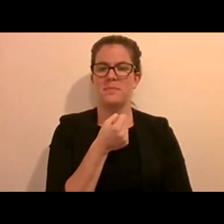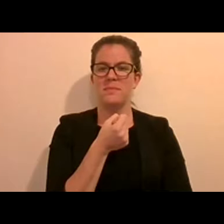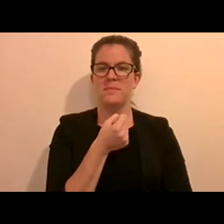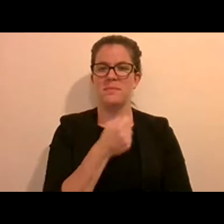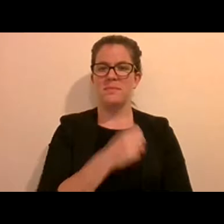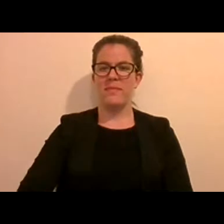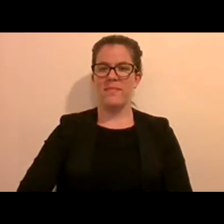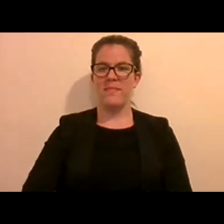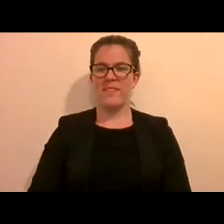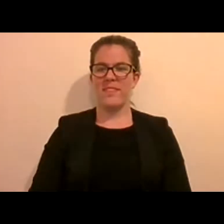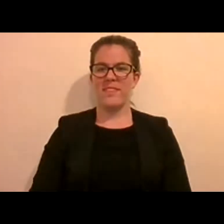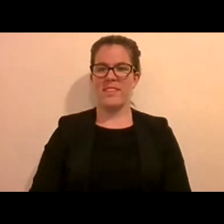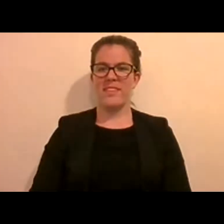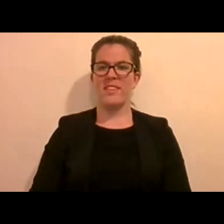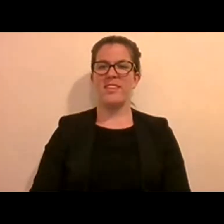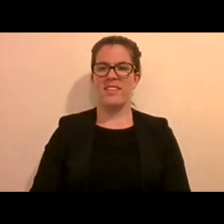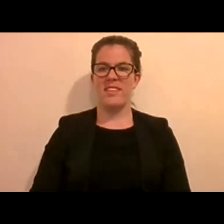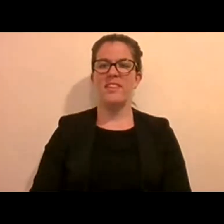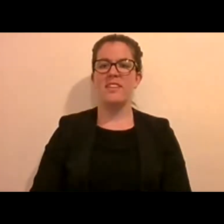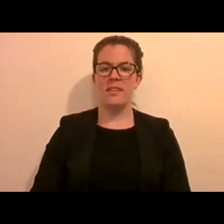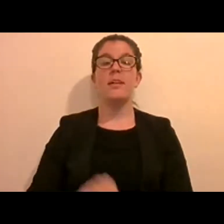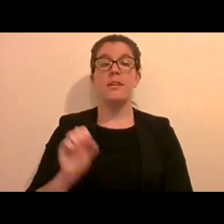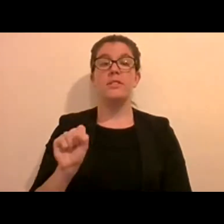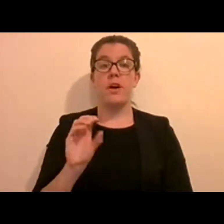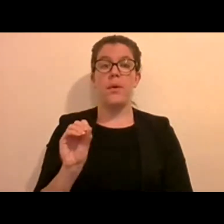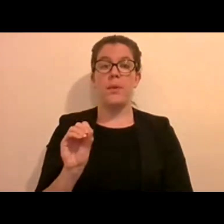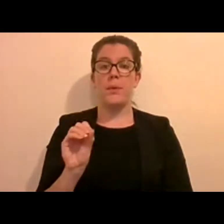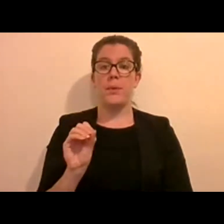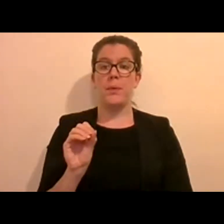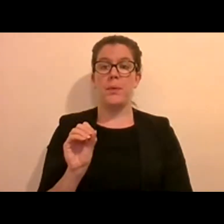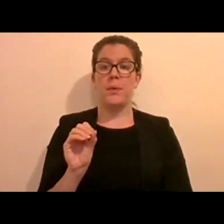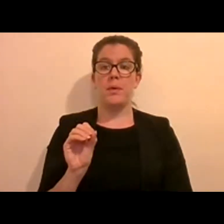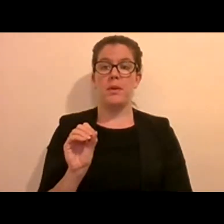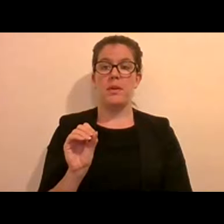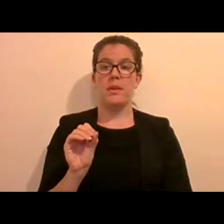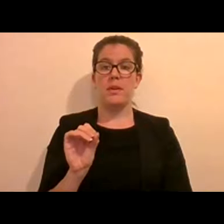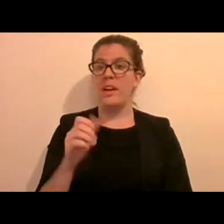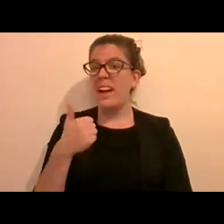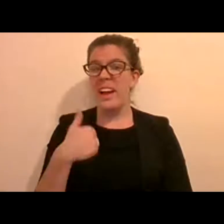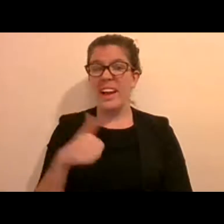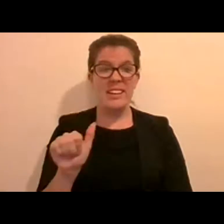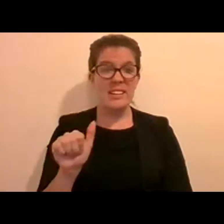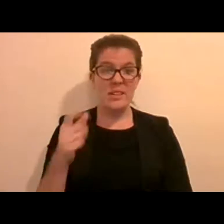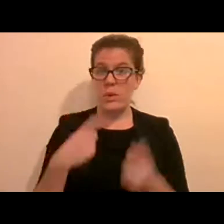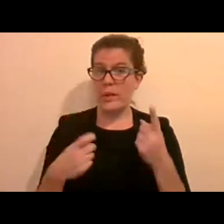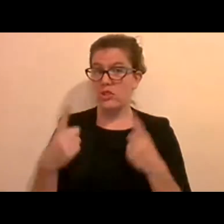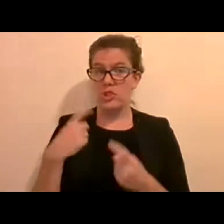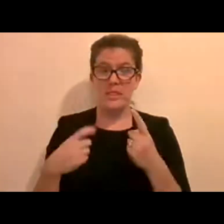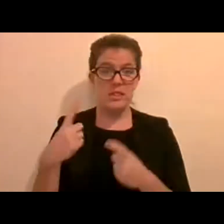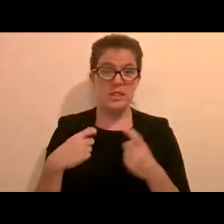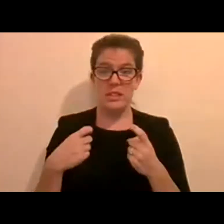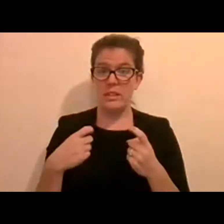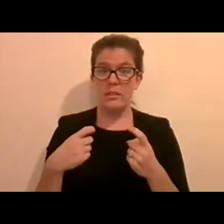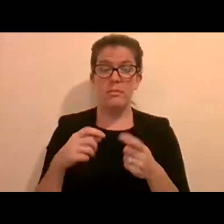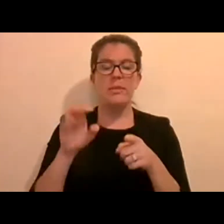you. Um, so, are there any questions,